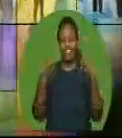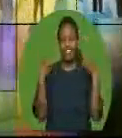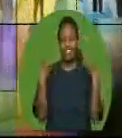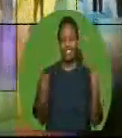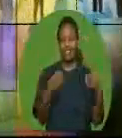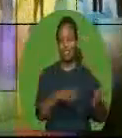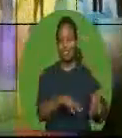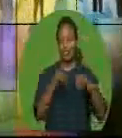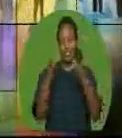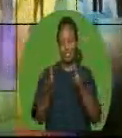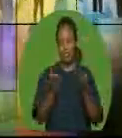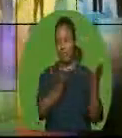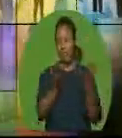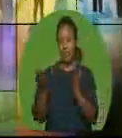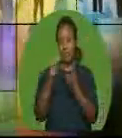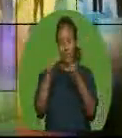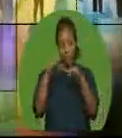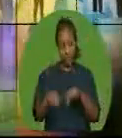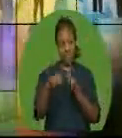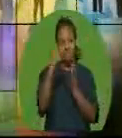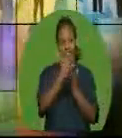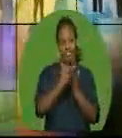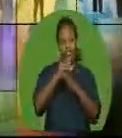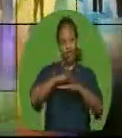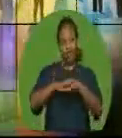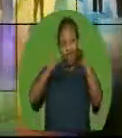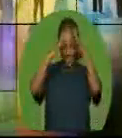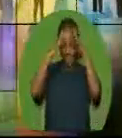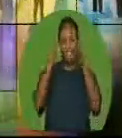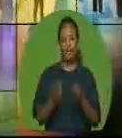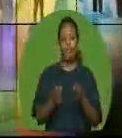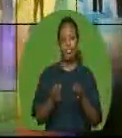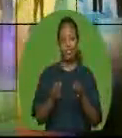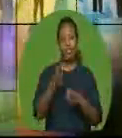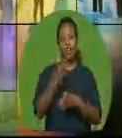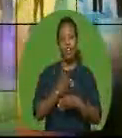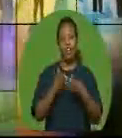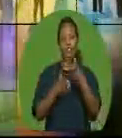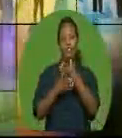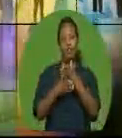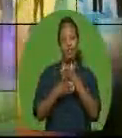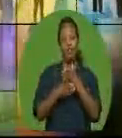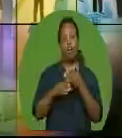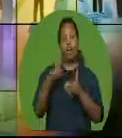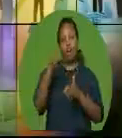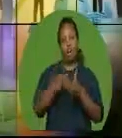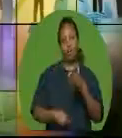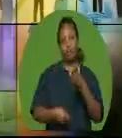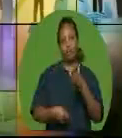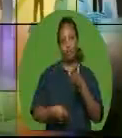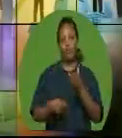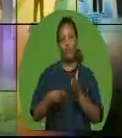teacher, hello students. Welcome to today's lesson on determination of levels of